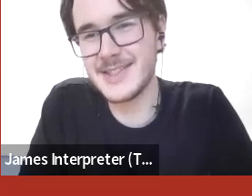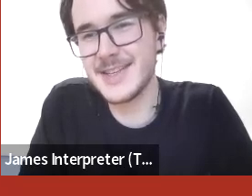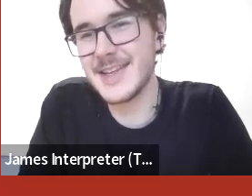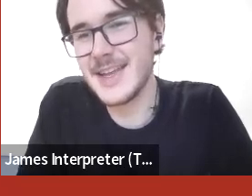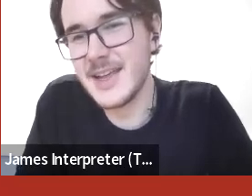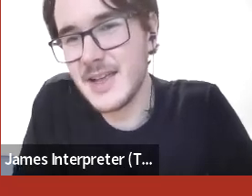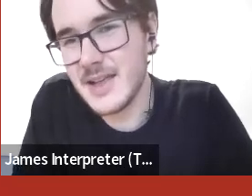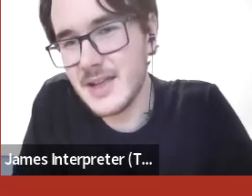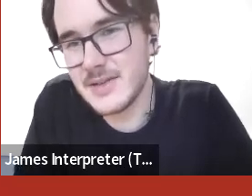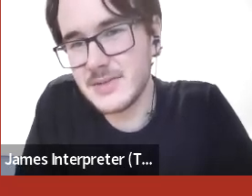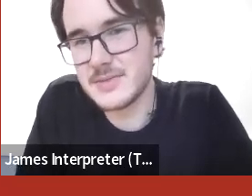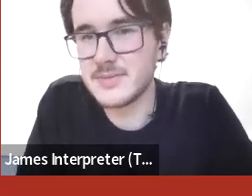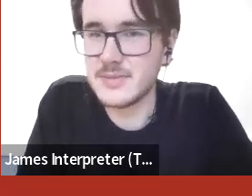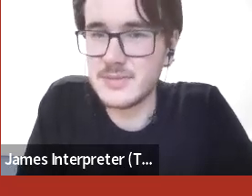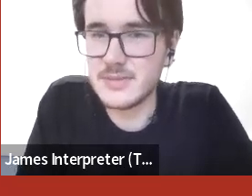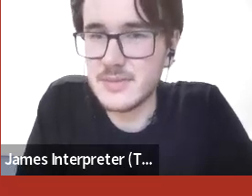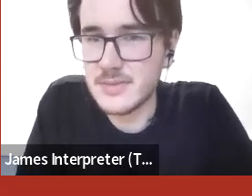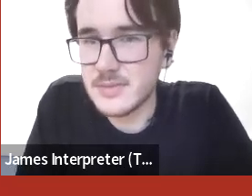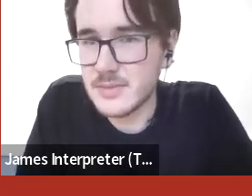and U. That's it.